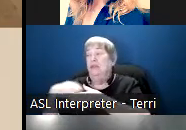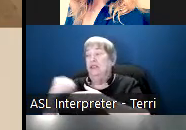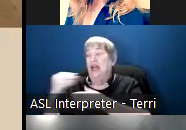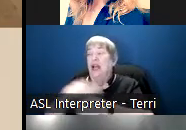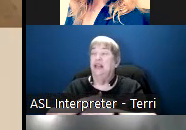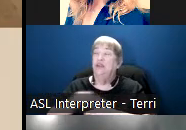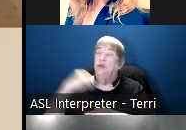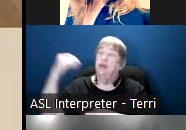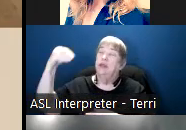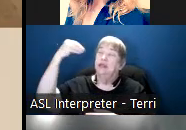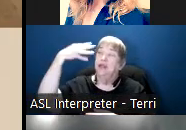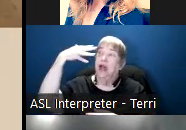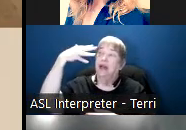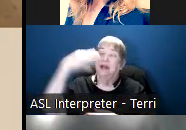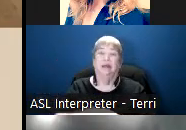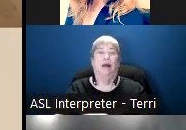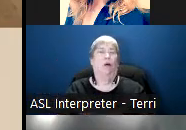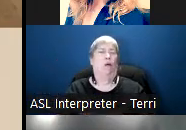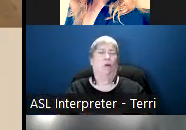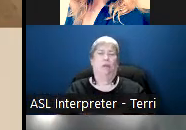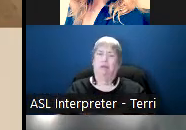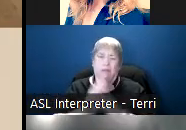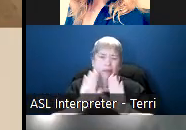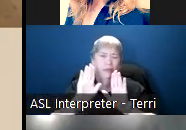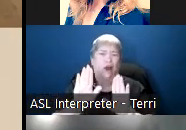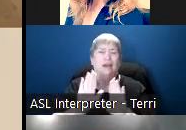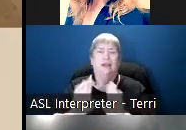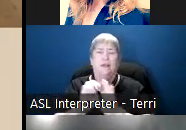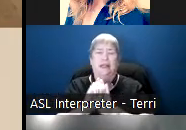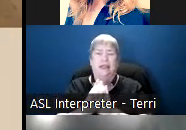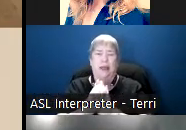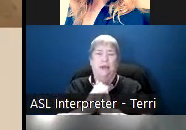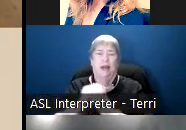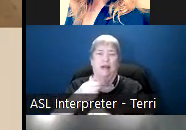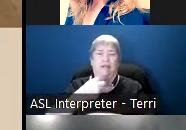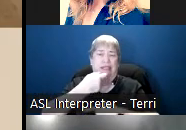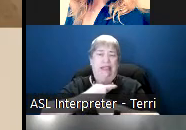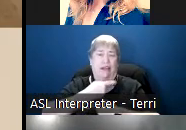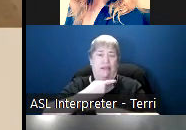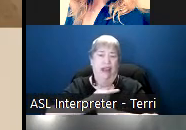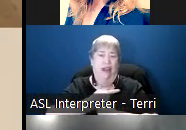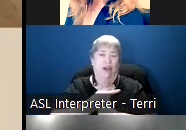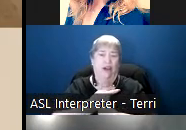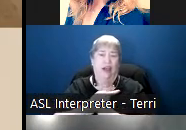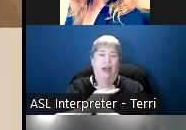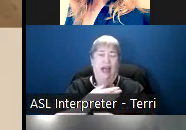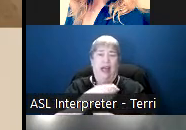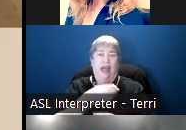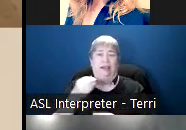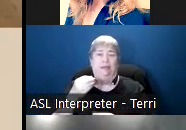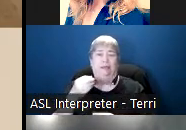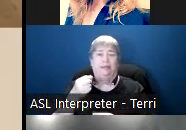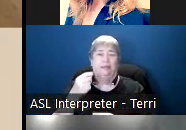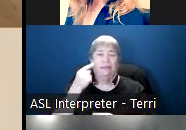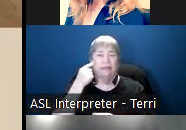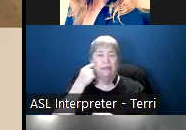his face. So yeah, really great example of self-care. And really, I think for,